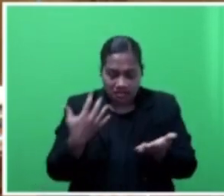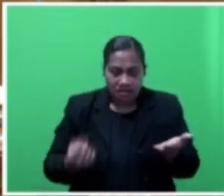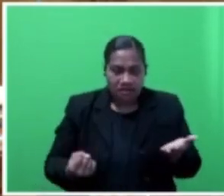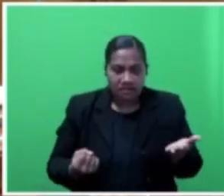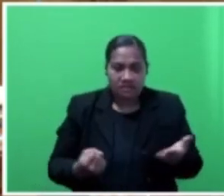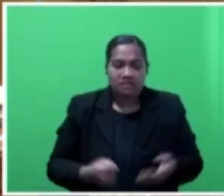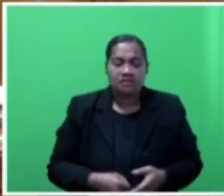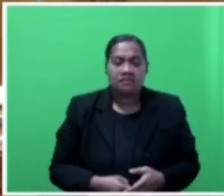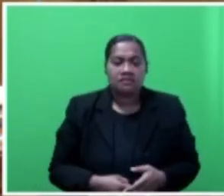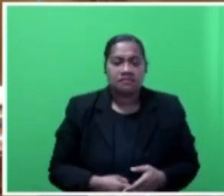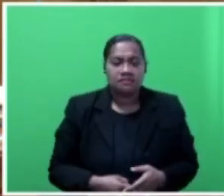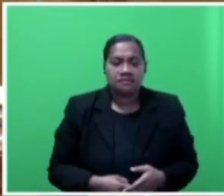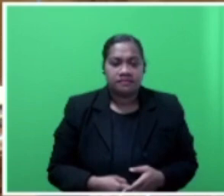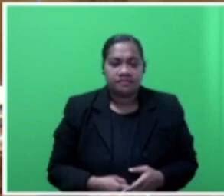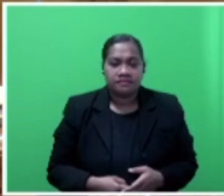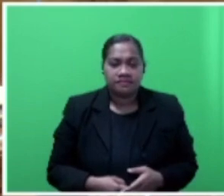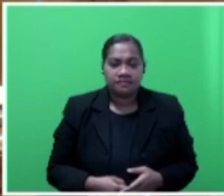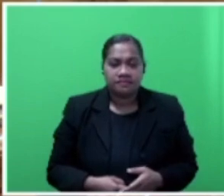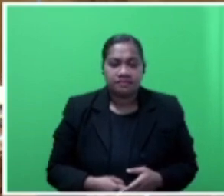entities need